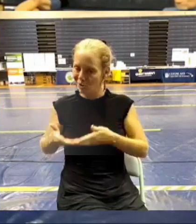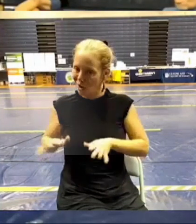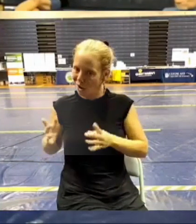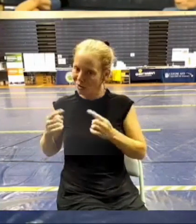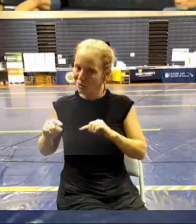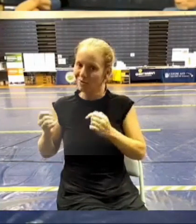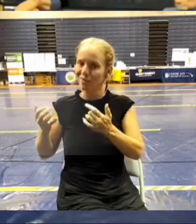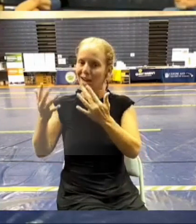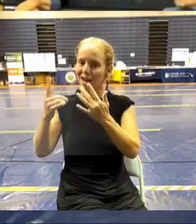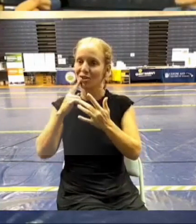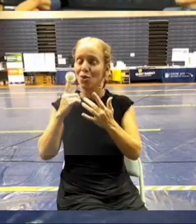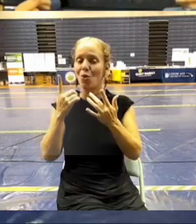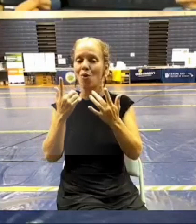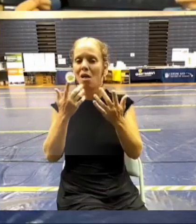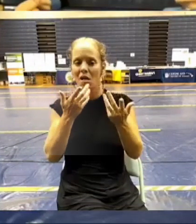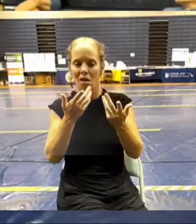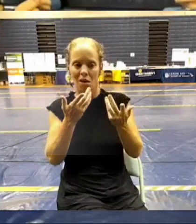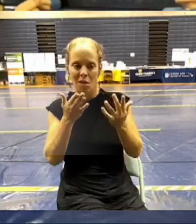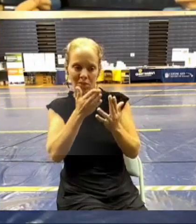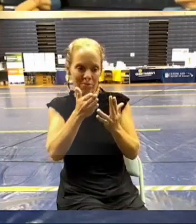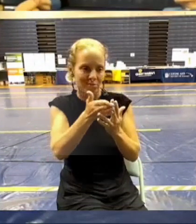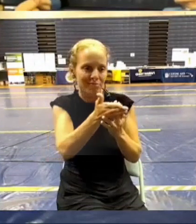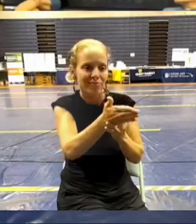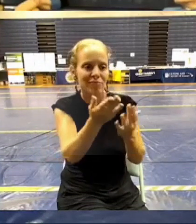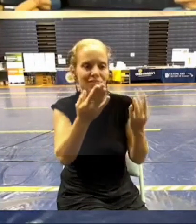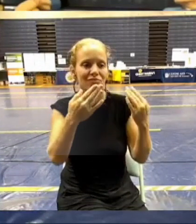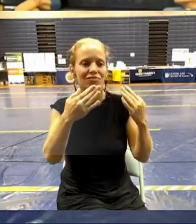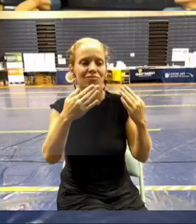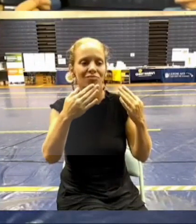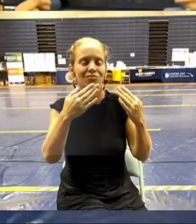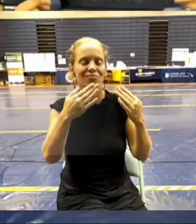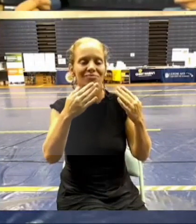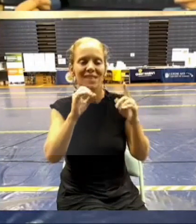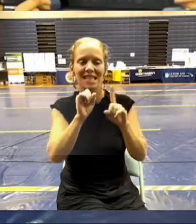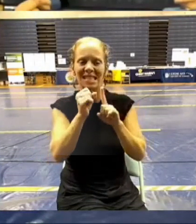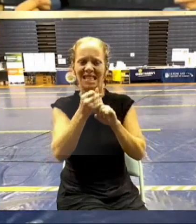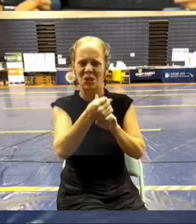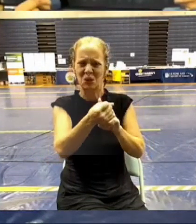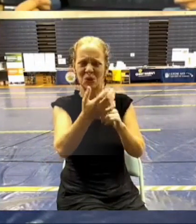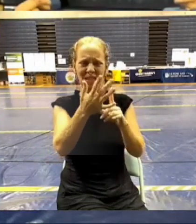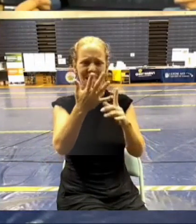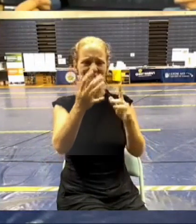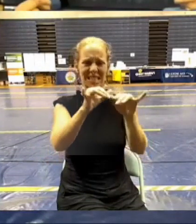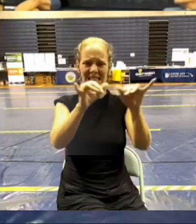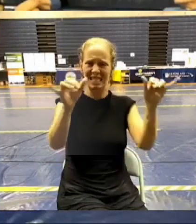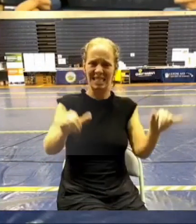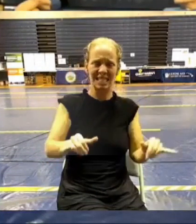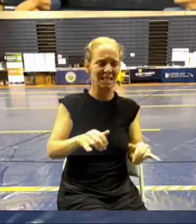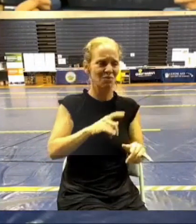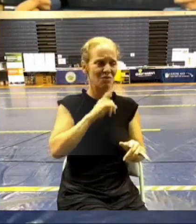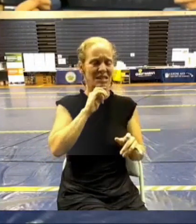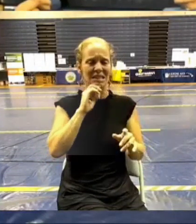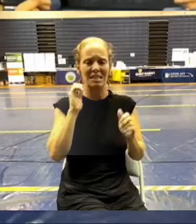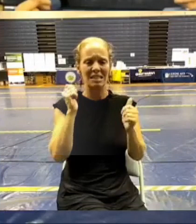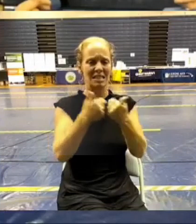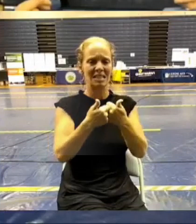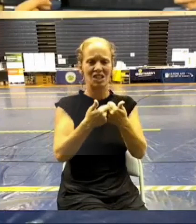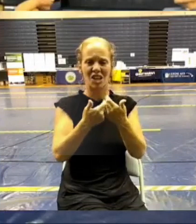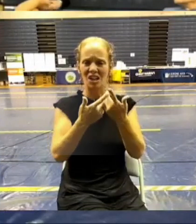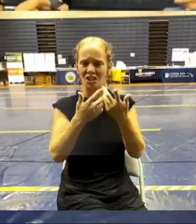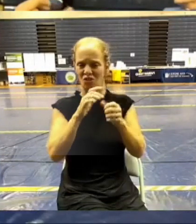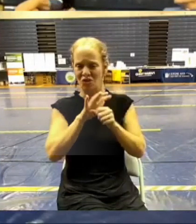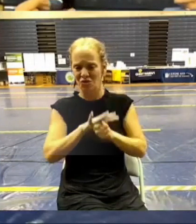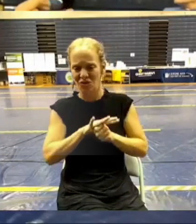home, navigating through this system is like super harsh. It's a hard thing to deal with. It's super stressful.